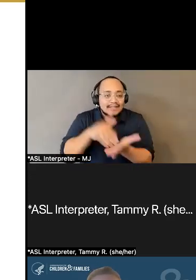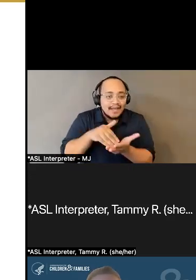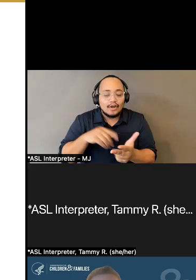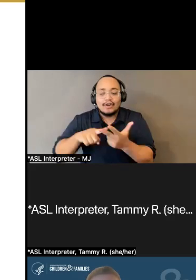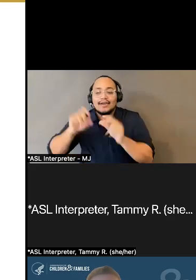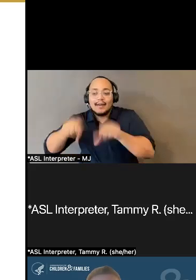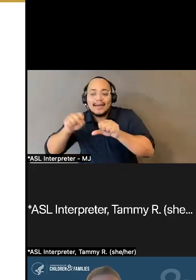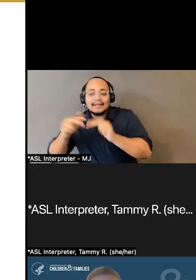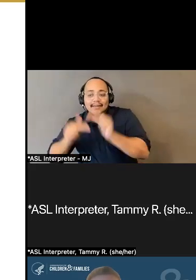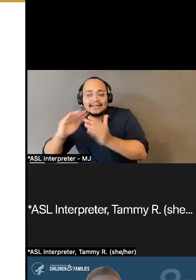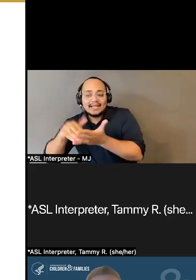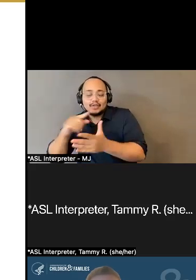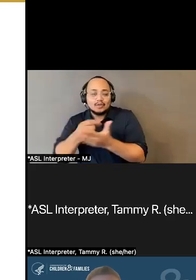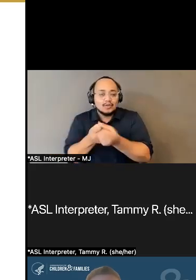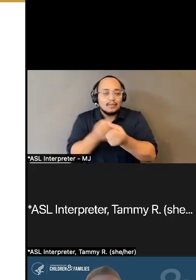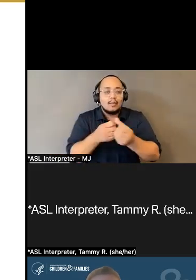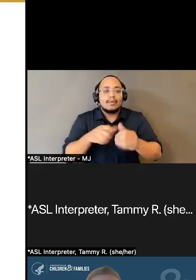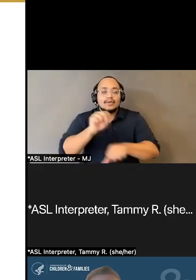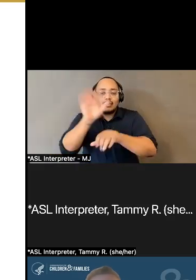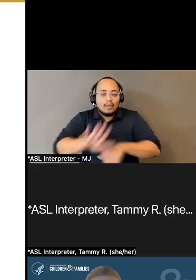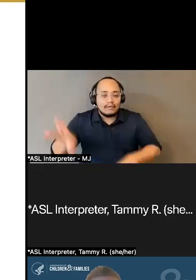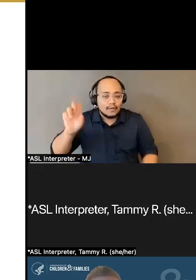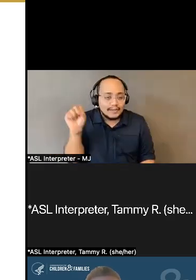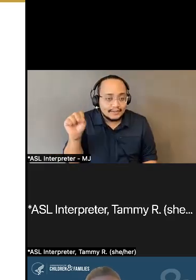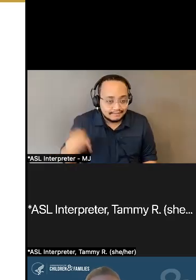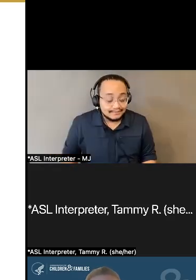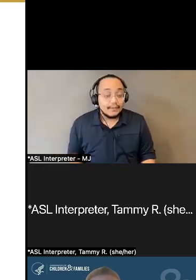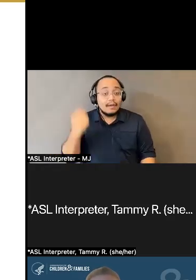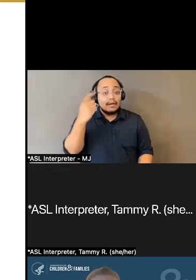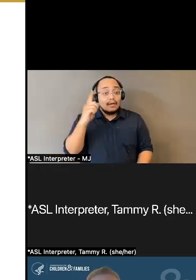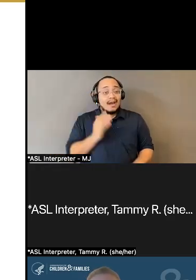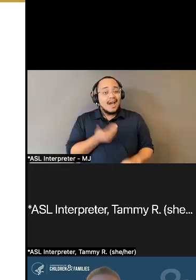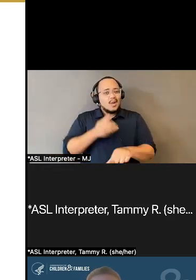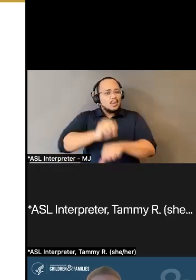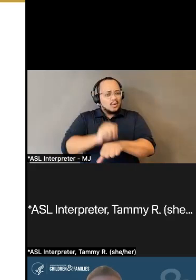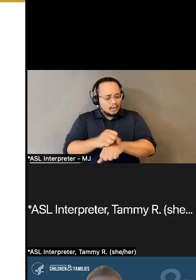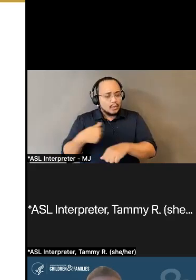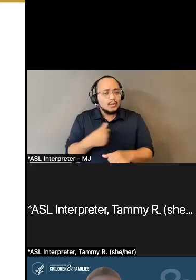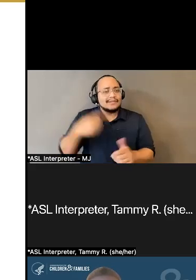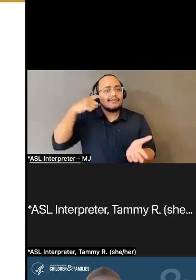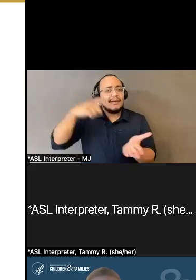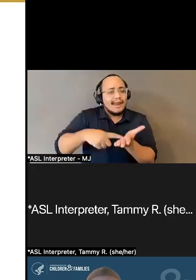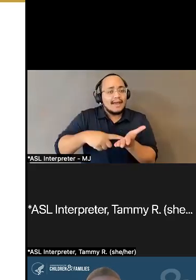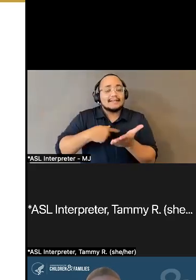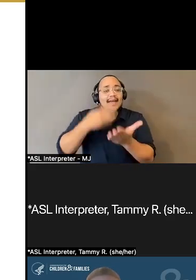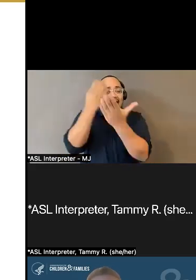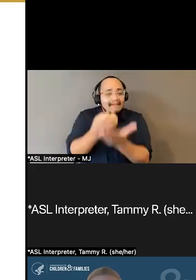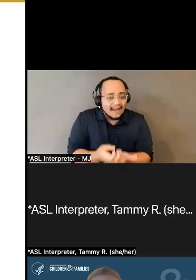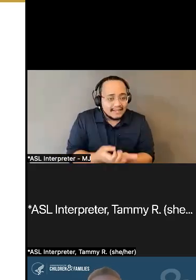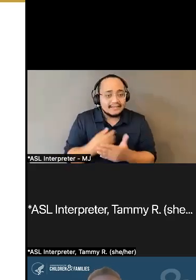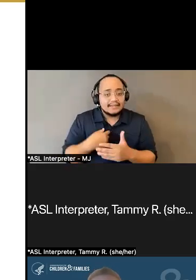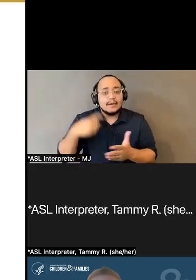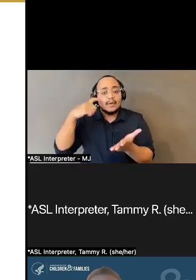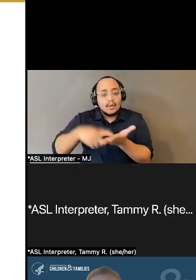to support this work across our country. Through our work, we know the compelling evidence of the intersections between